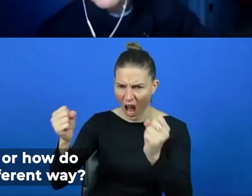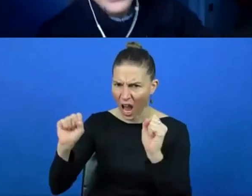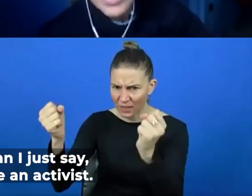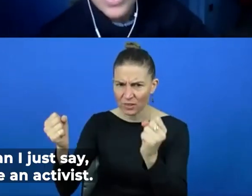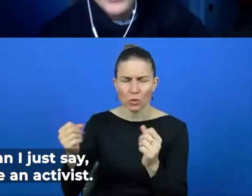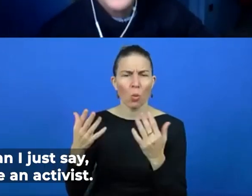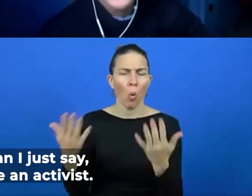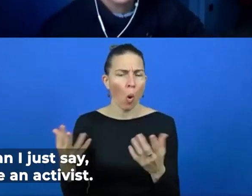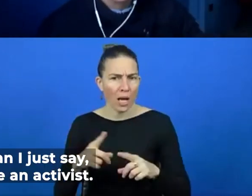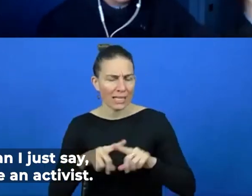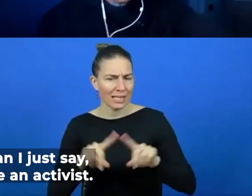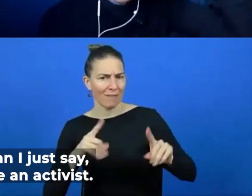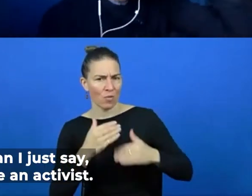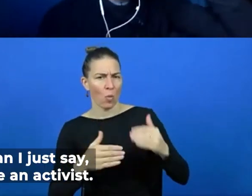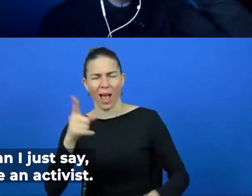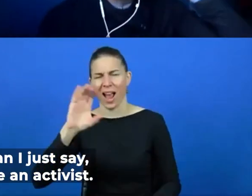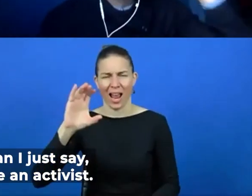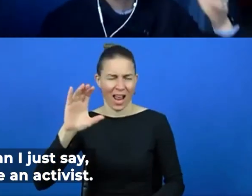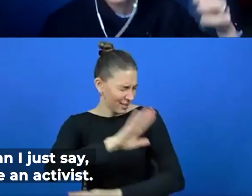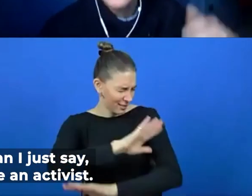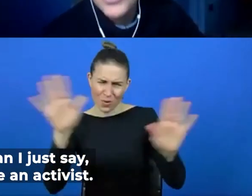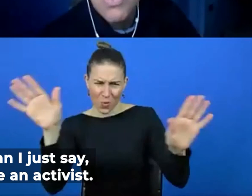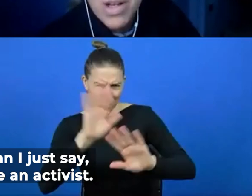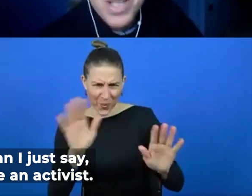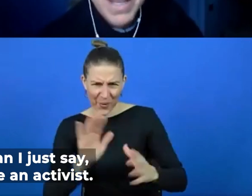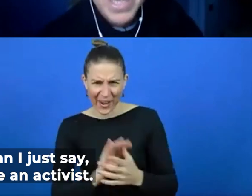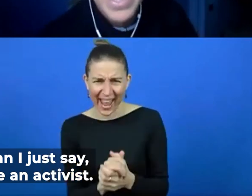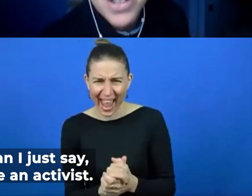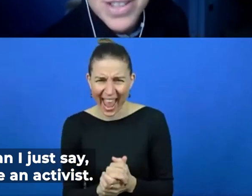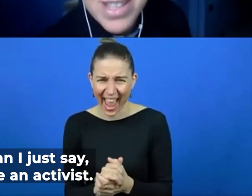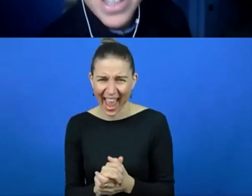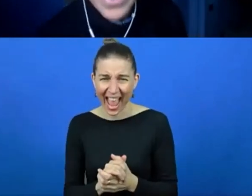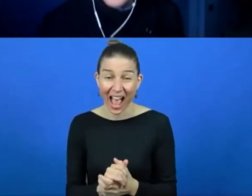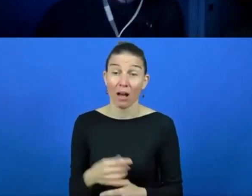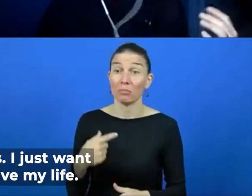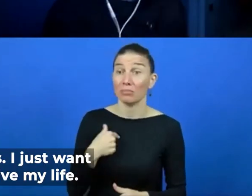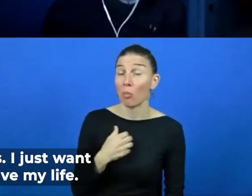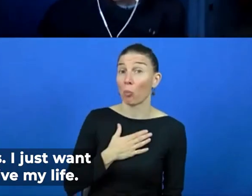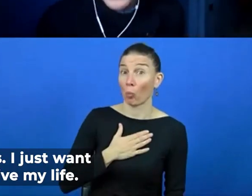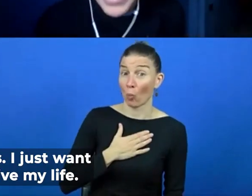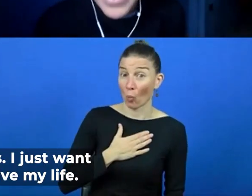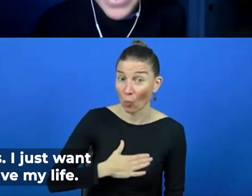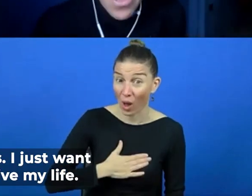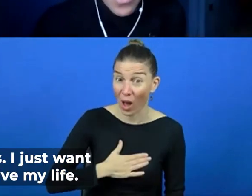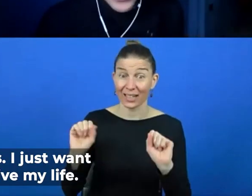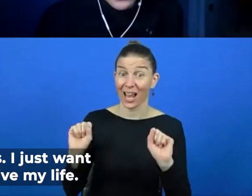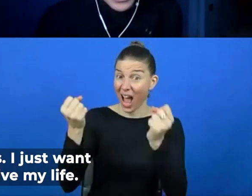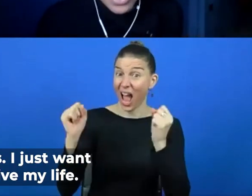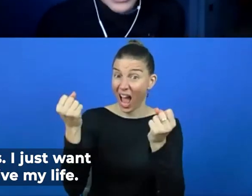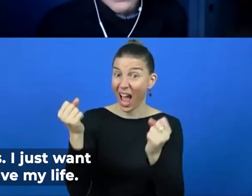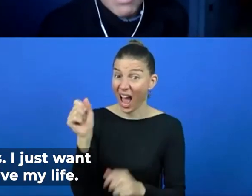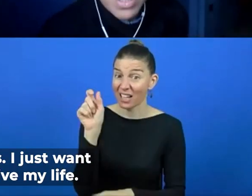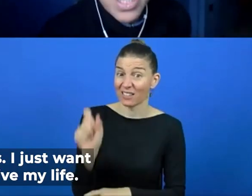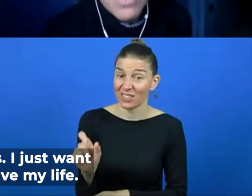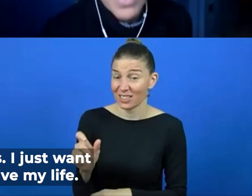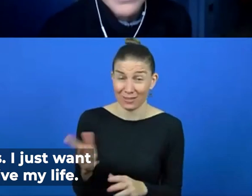way? No, you don't. And can I just say, I don't want to be an activist. I didn't want this. I just want to get